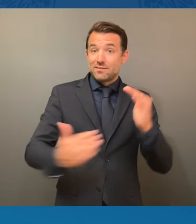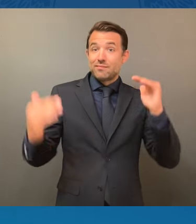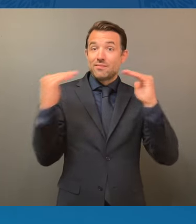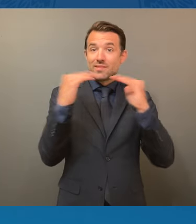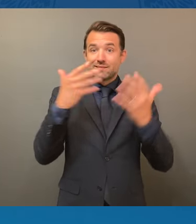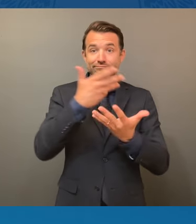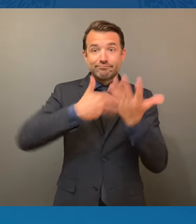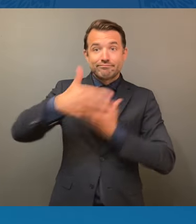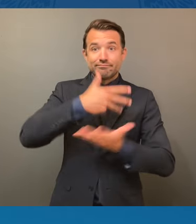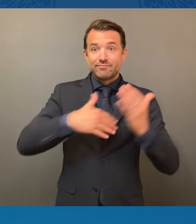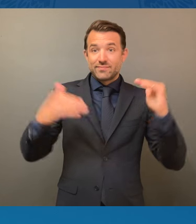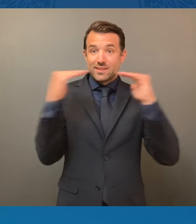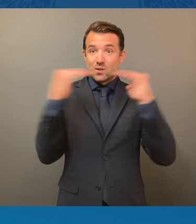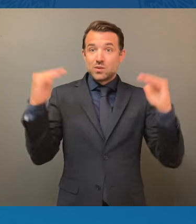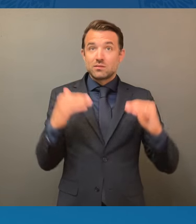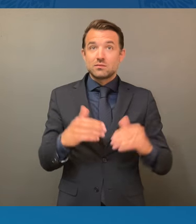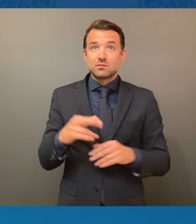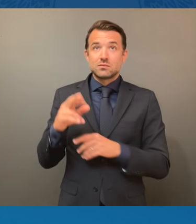justice.